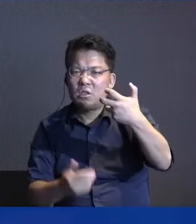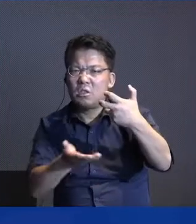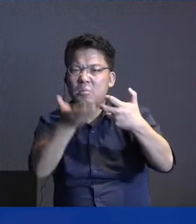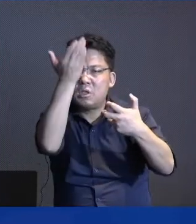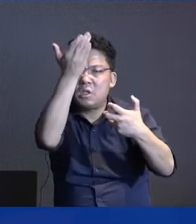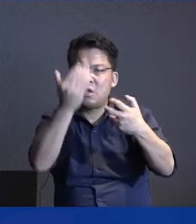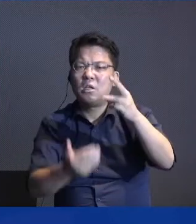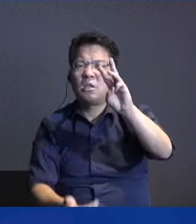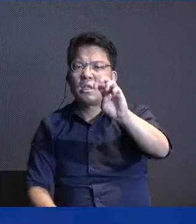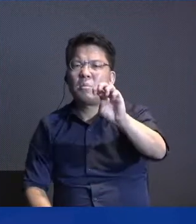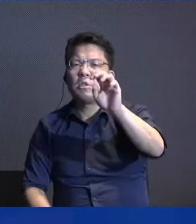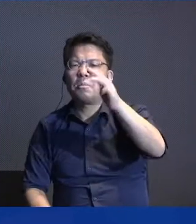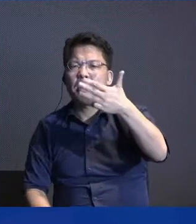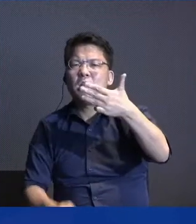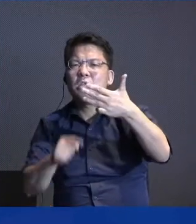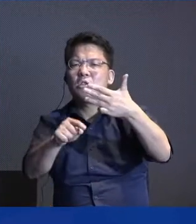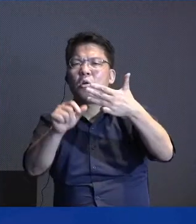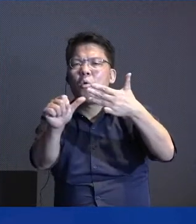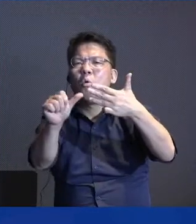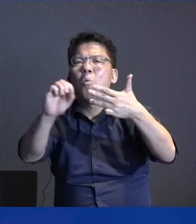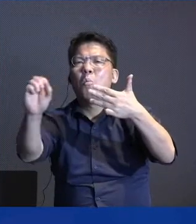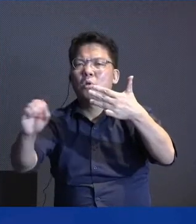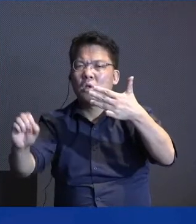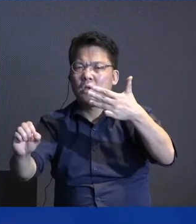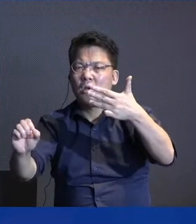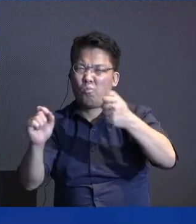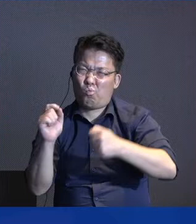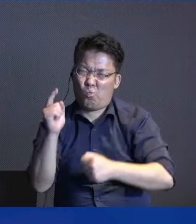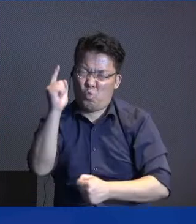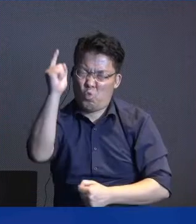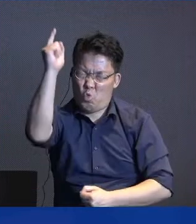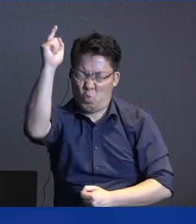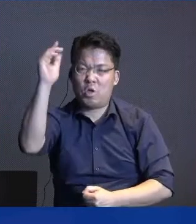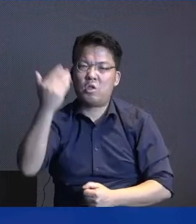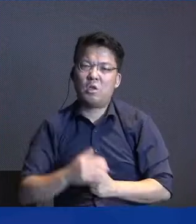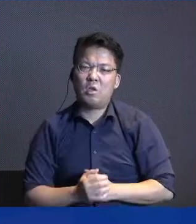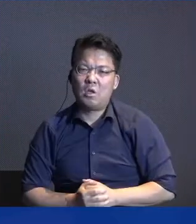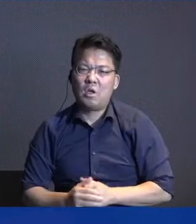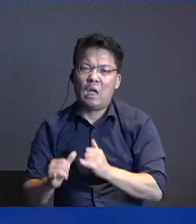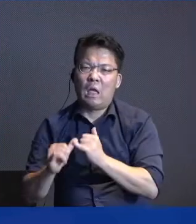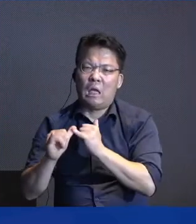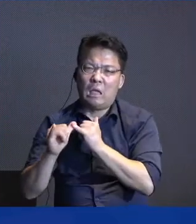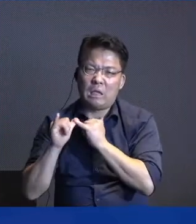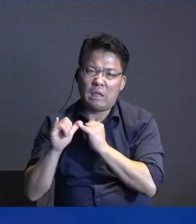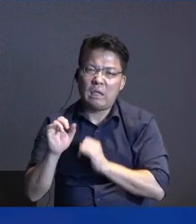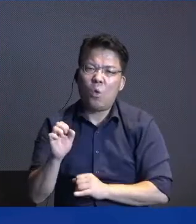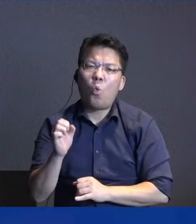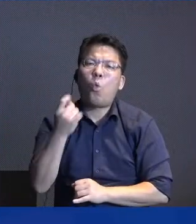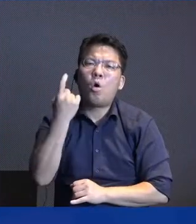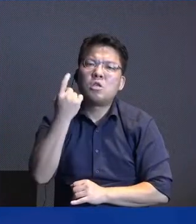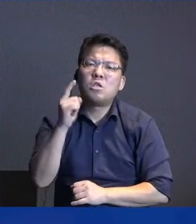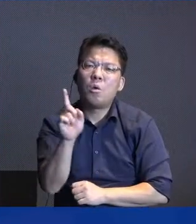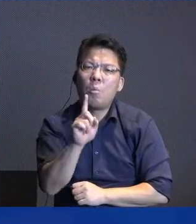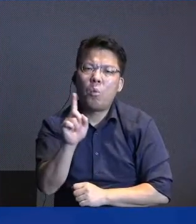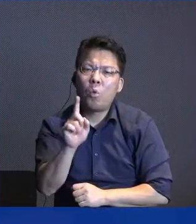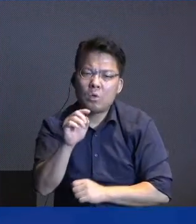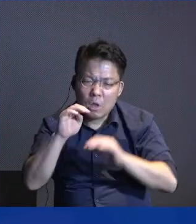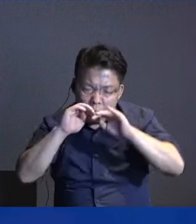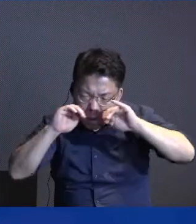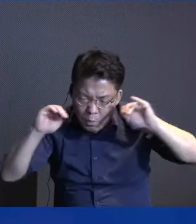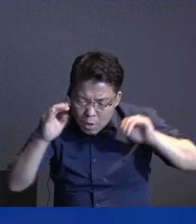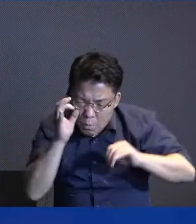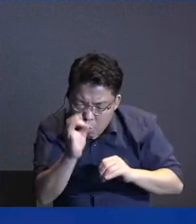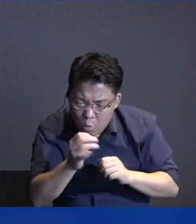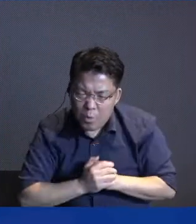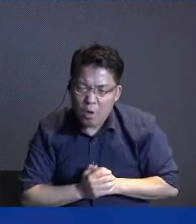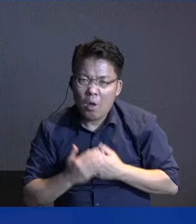Some of the main reasons for considering suicide among older adults include health problems, economic